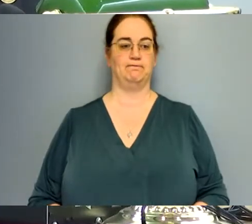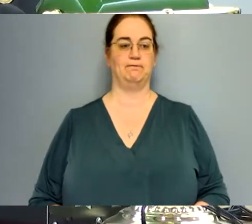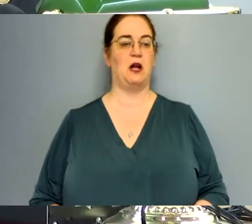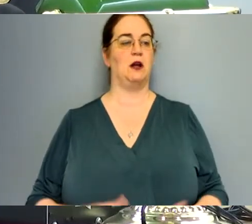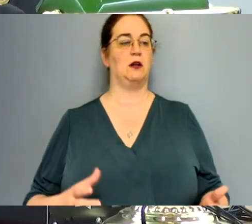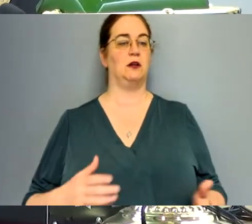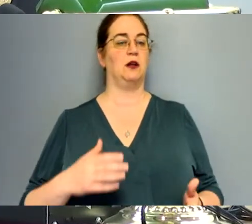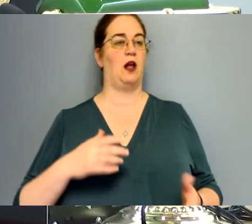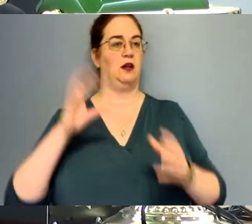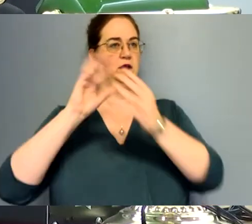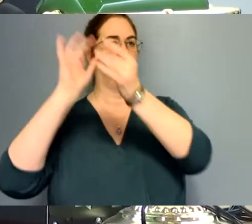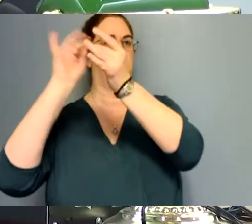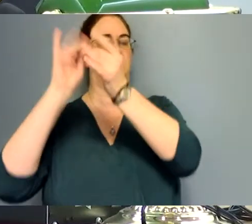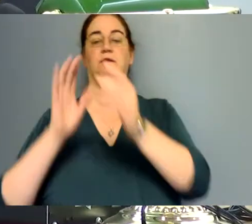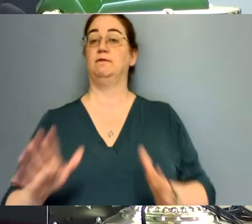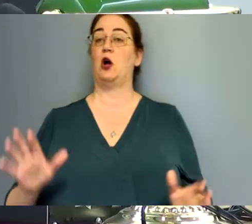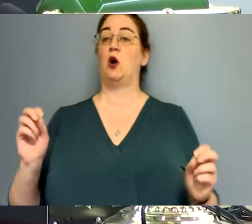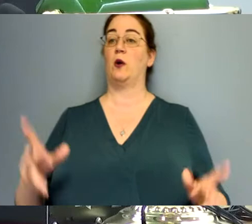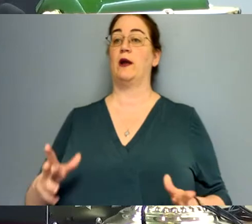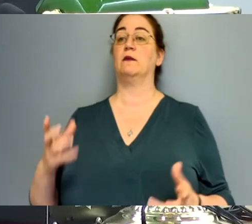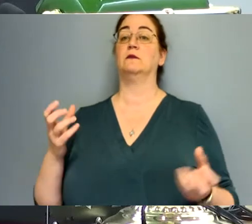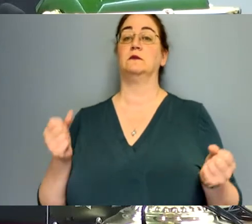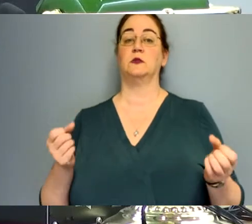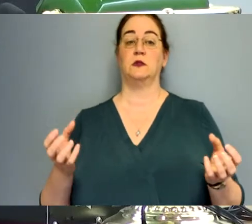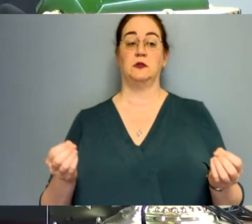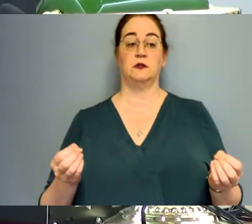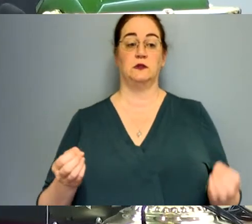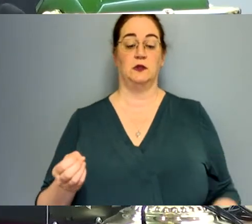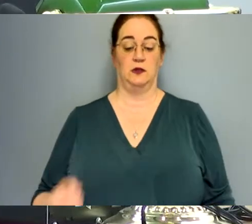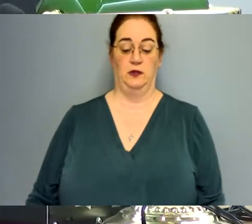Excuse me. All right.